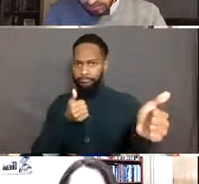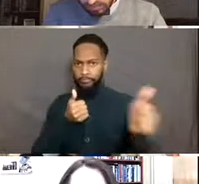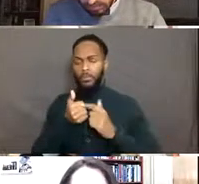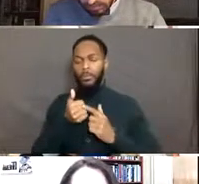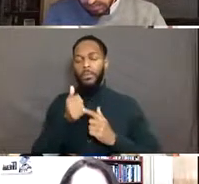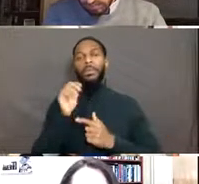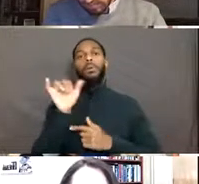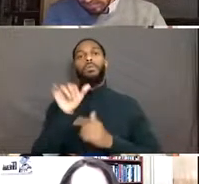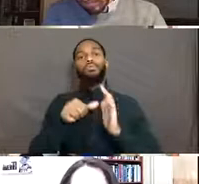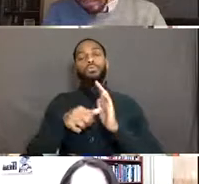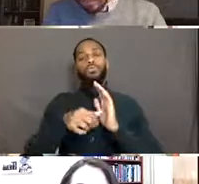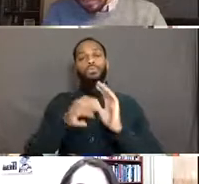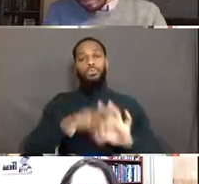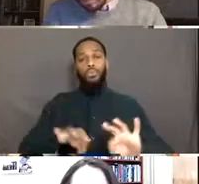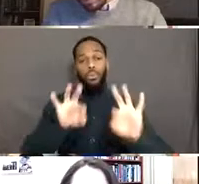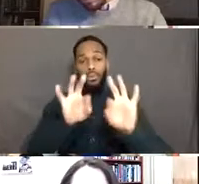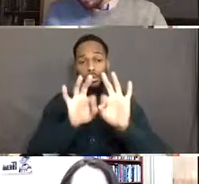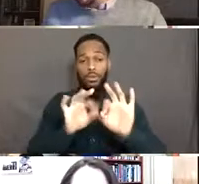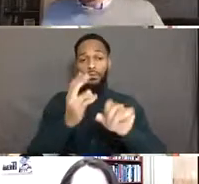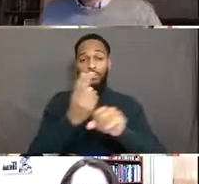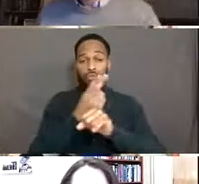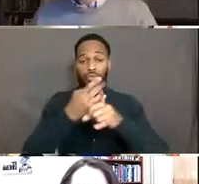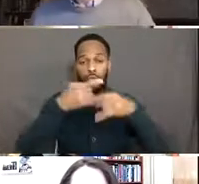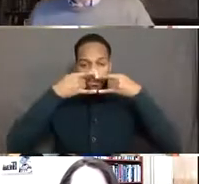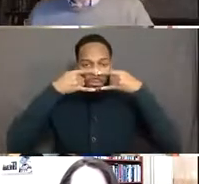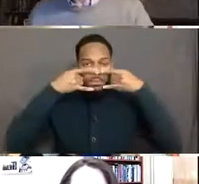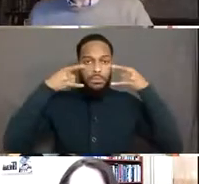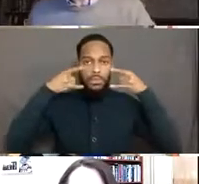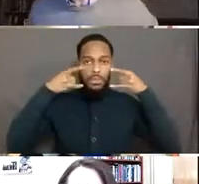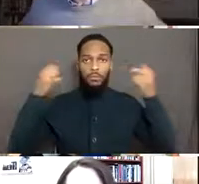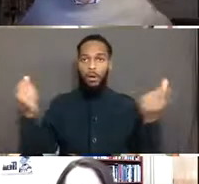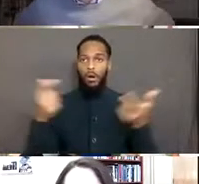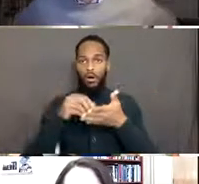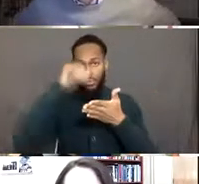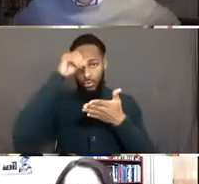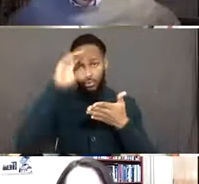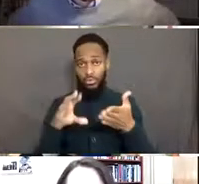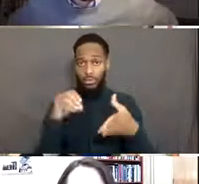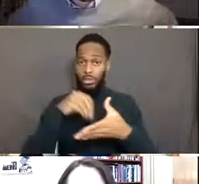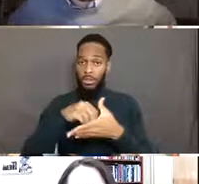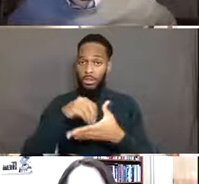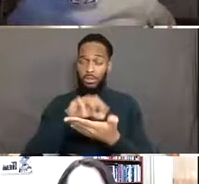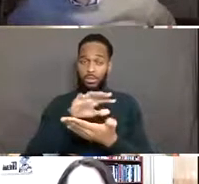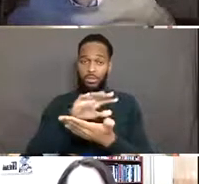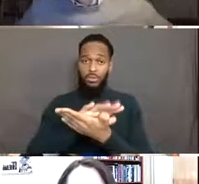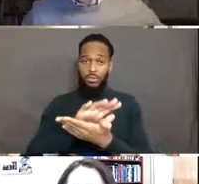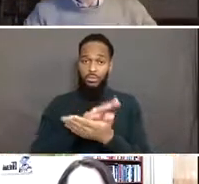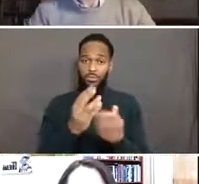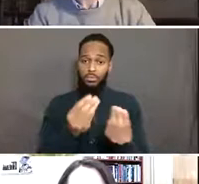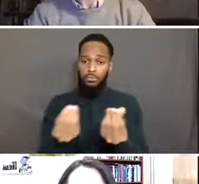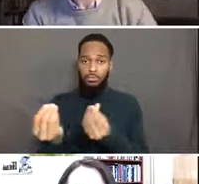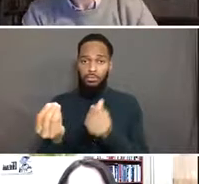use of that face mask for every single student on campus. And on the next slide,